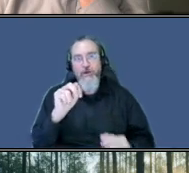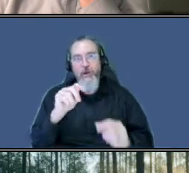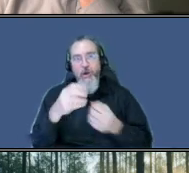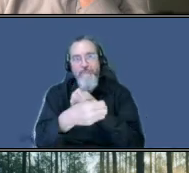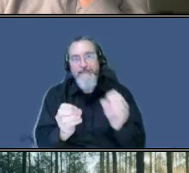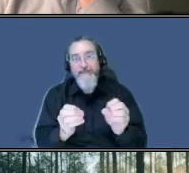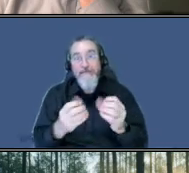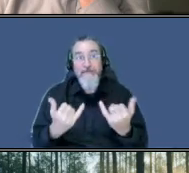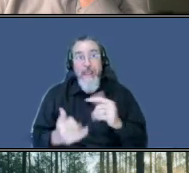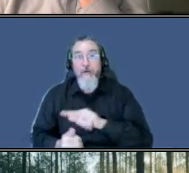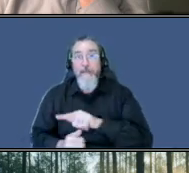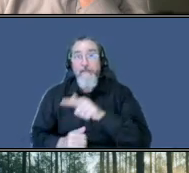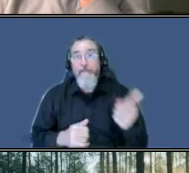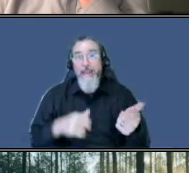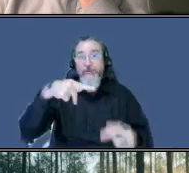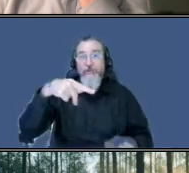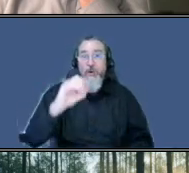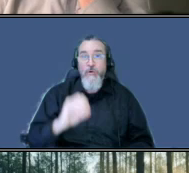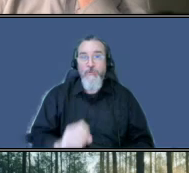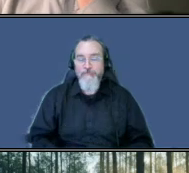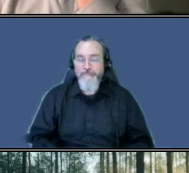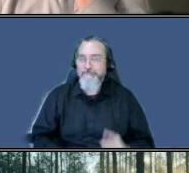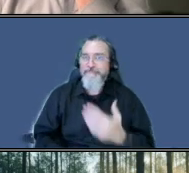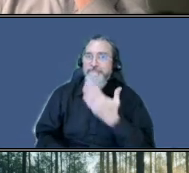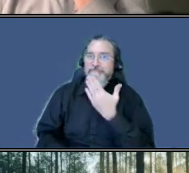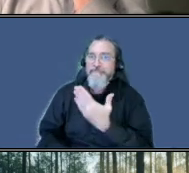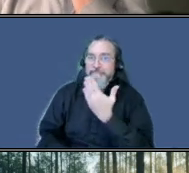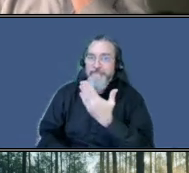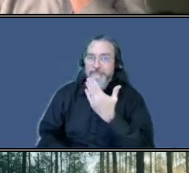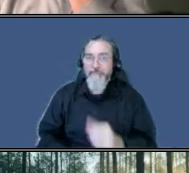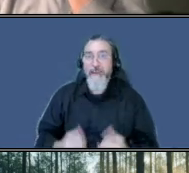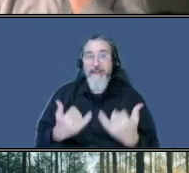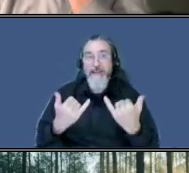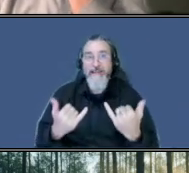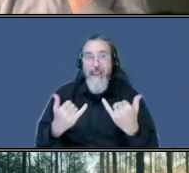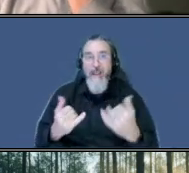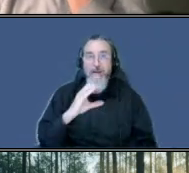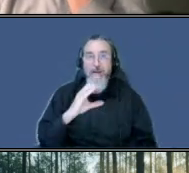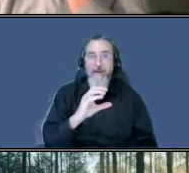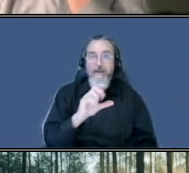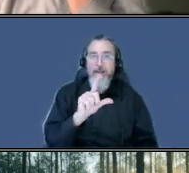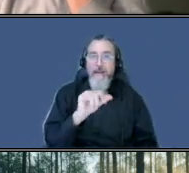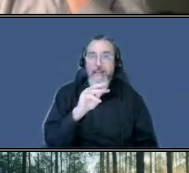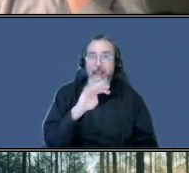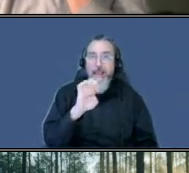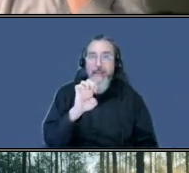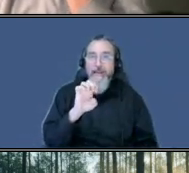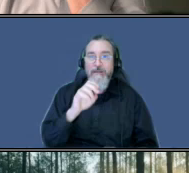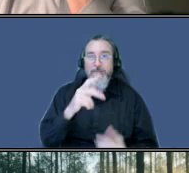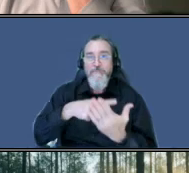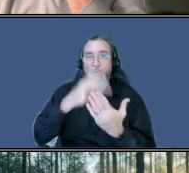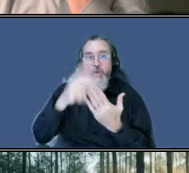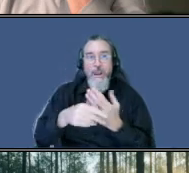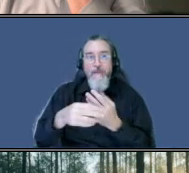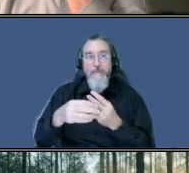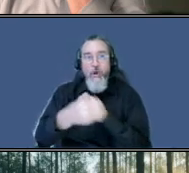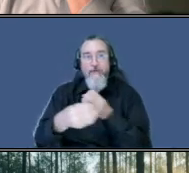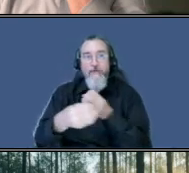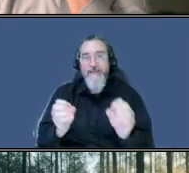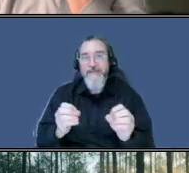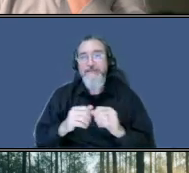Poe. Thank you so much. And now we're going to have our awesome Climate Program Office teammates. Mara, can you advance the Climate Program